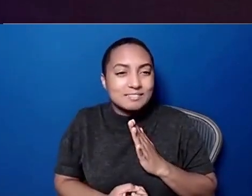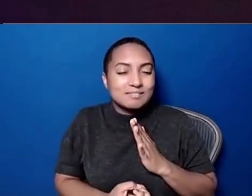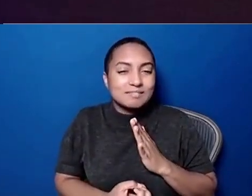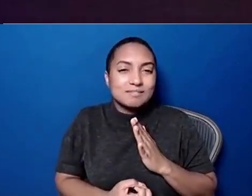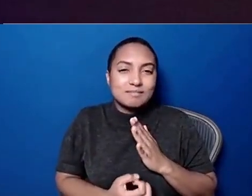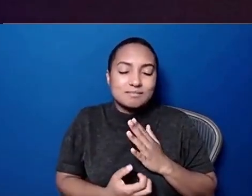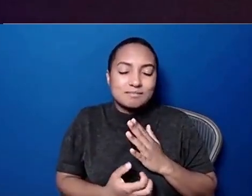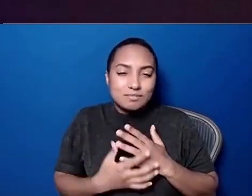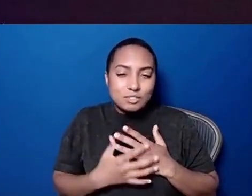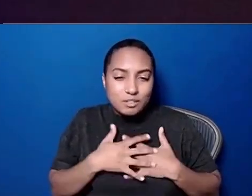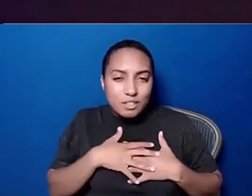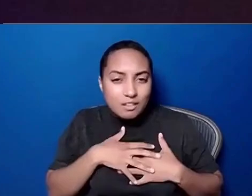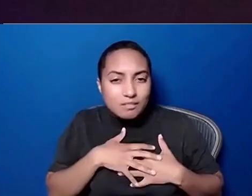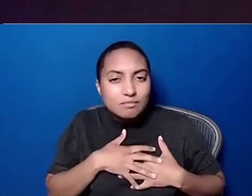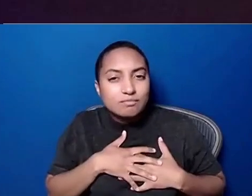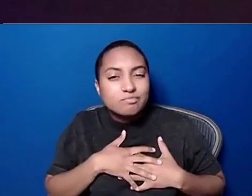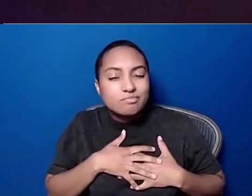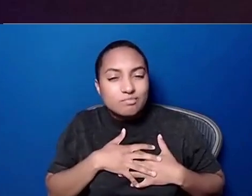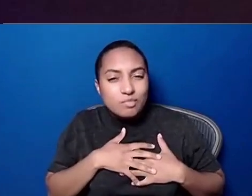heart.